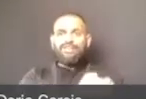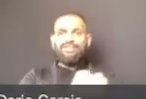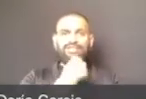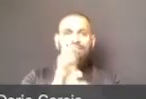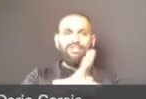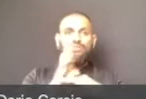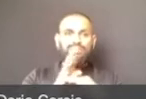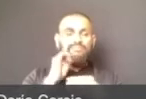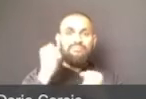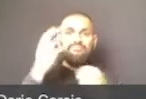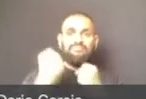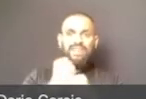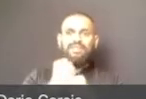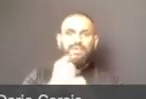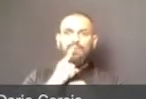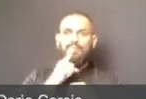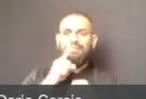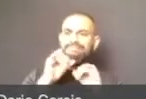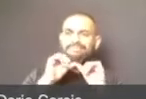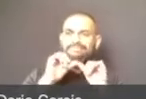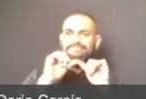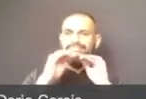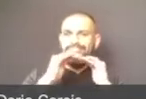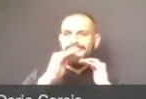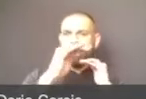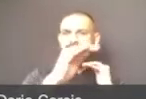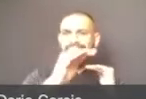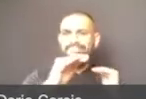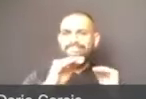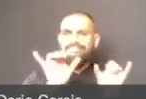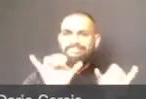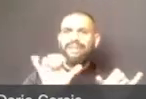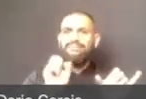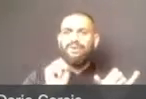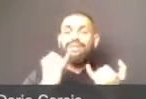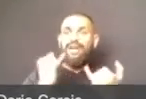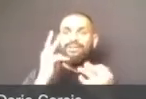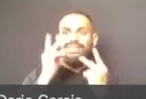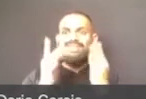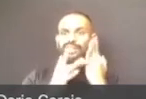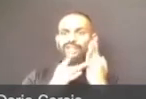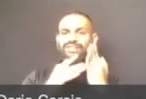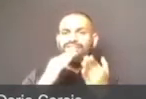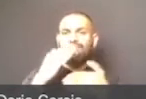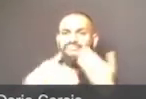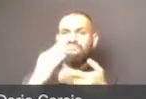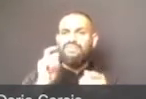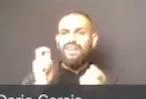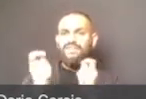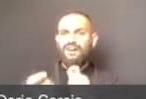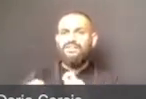unchanged. So to see now the technology evolving so quickly, it's pretty exciting